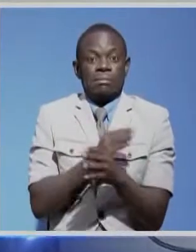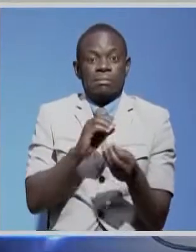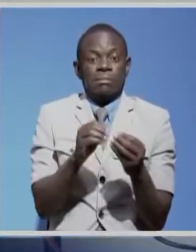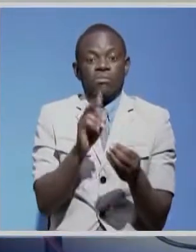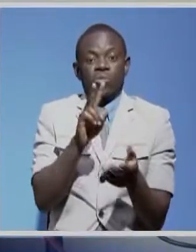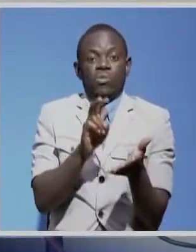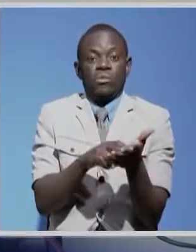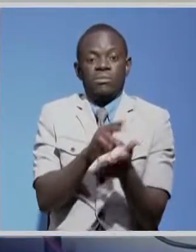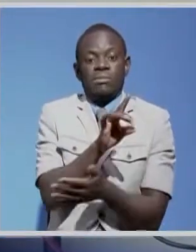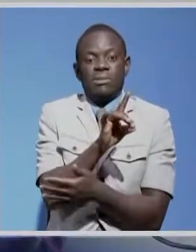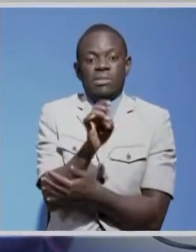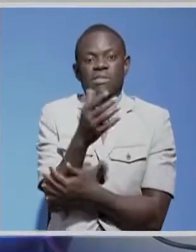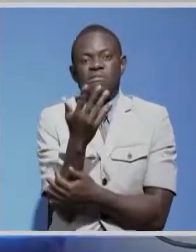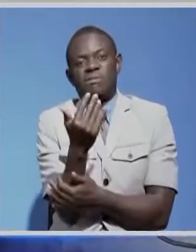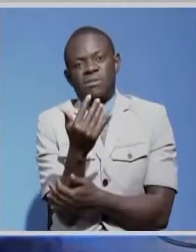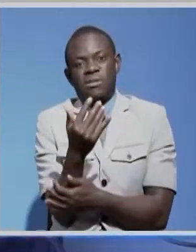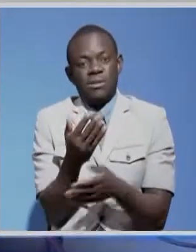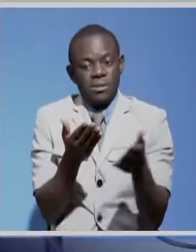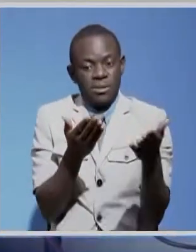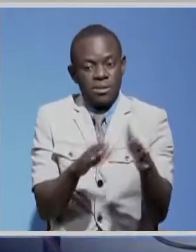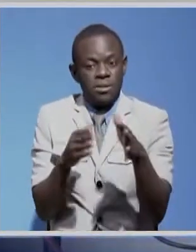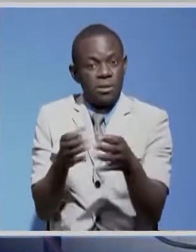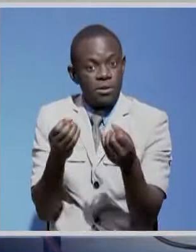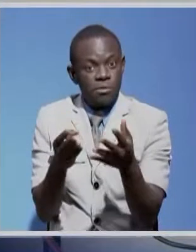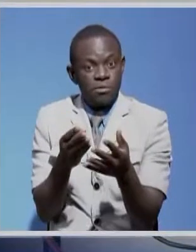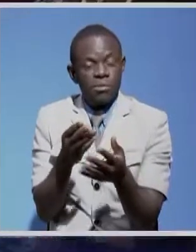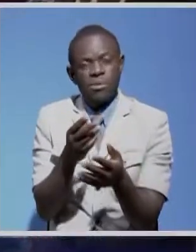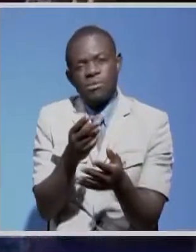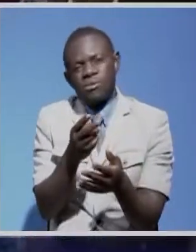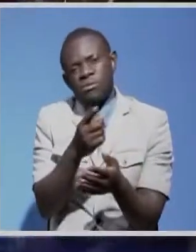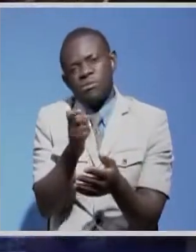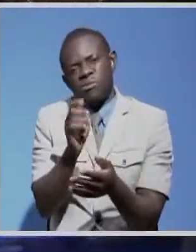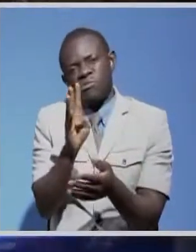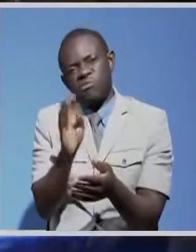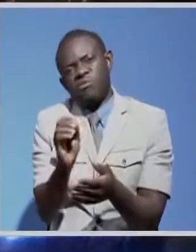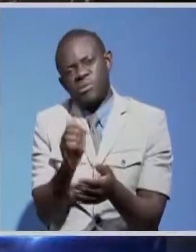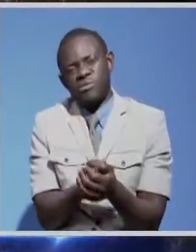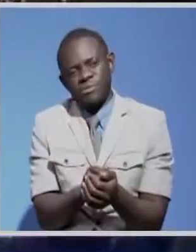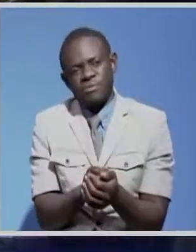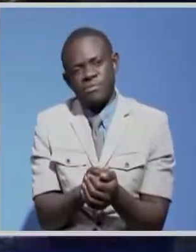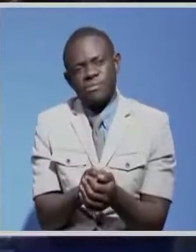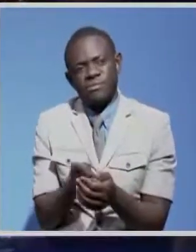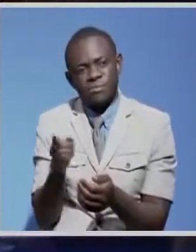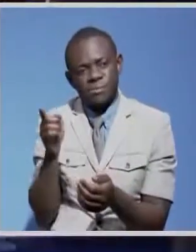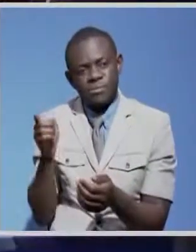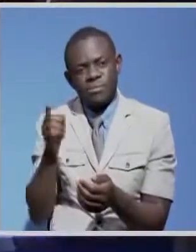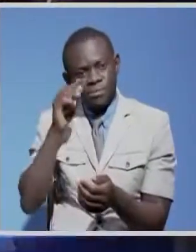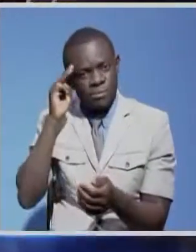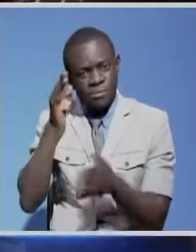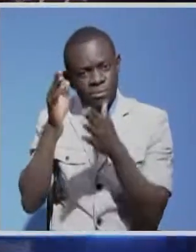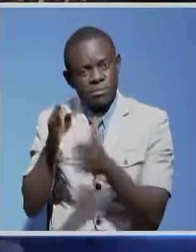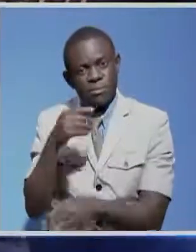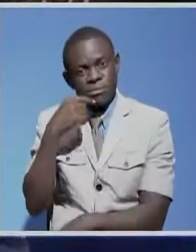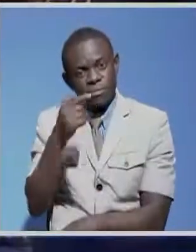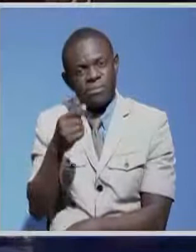2,815. Deaths still stand at 140. The health minister says government is concerned that